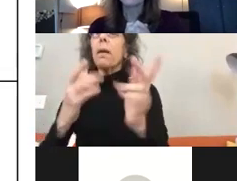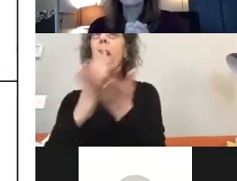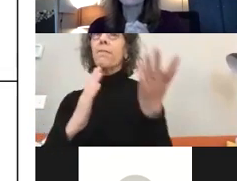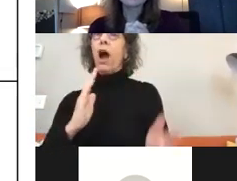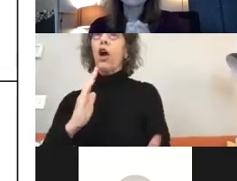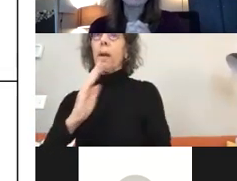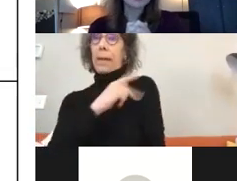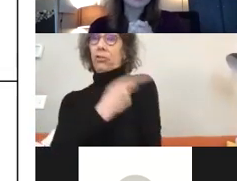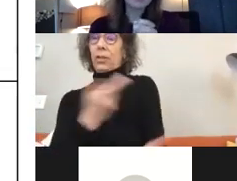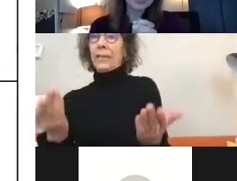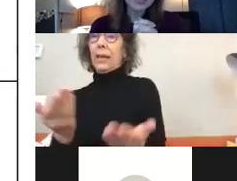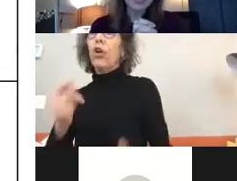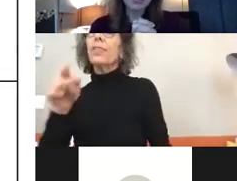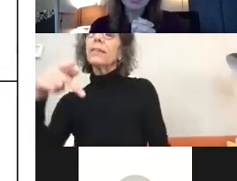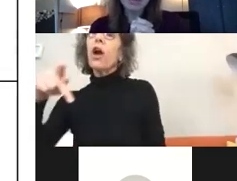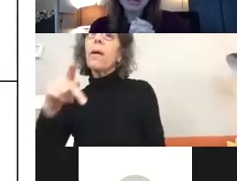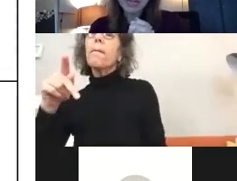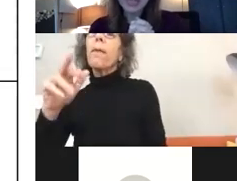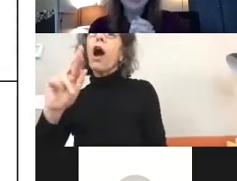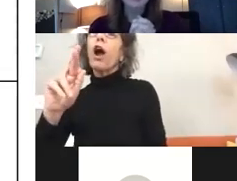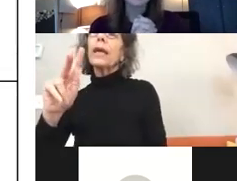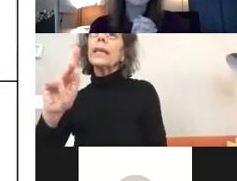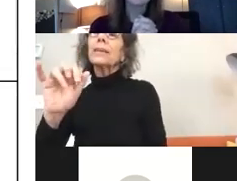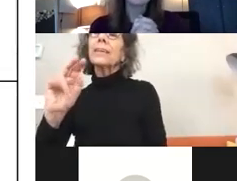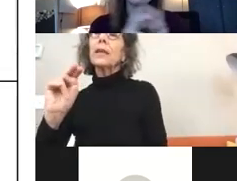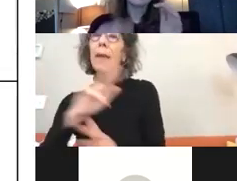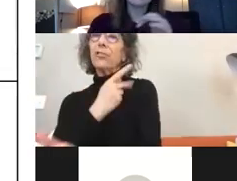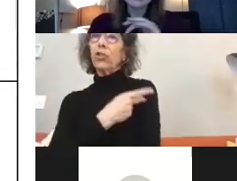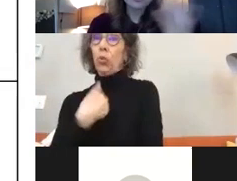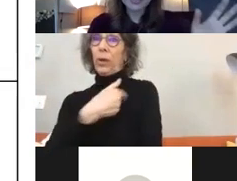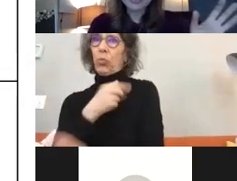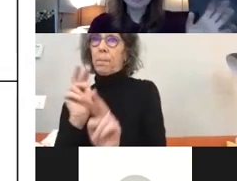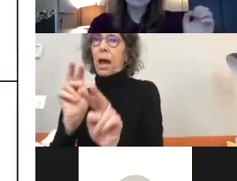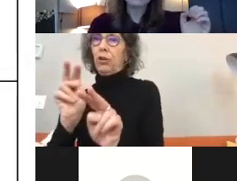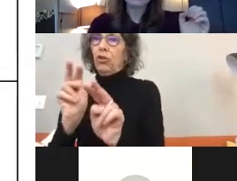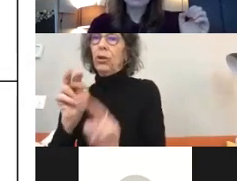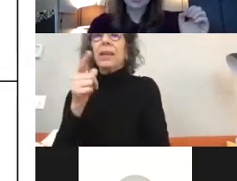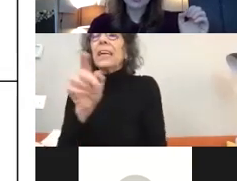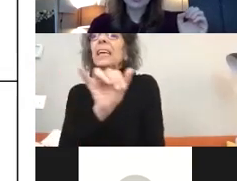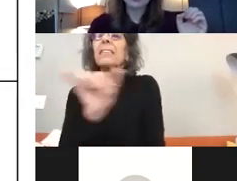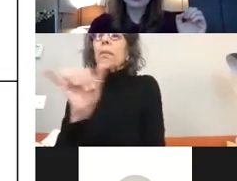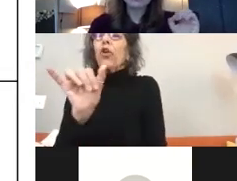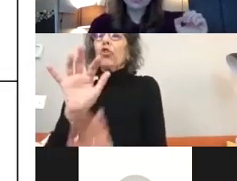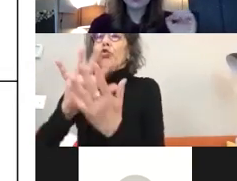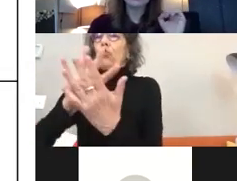So these are Parkinson patients that we were monitoring. And again, this is very similar to the graph that I showed you. Every circle is 1